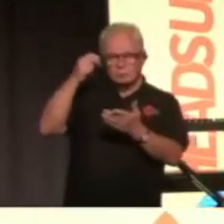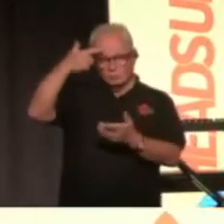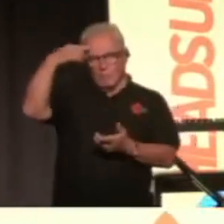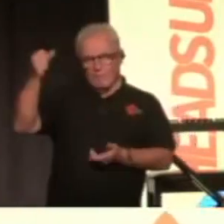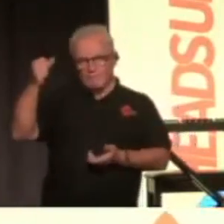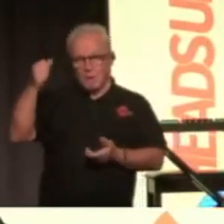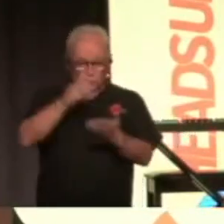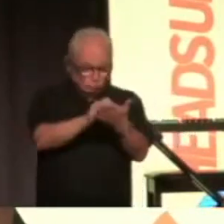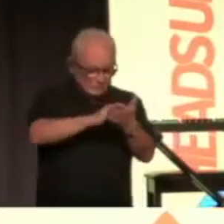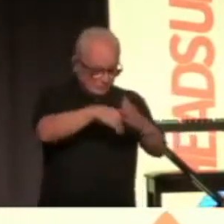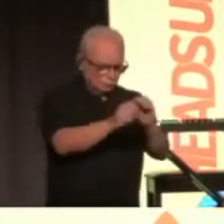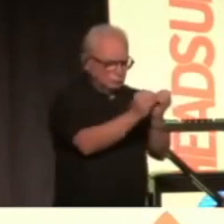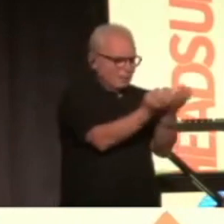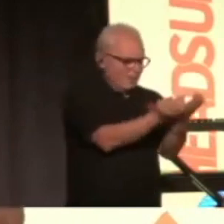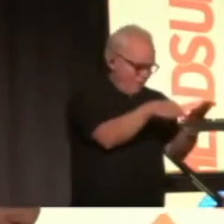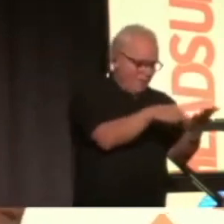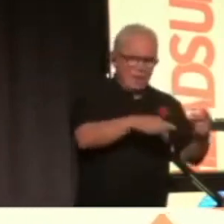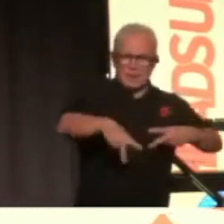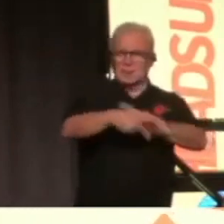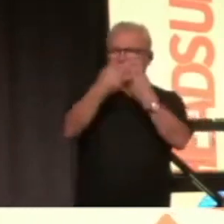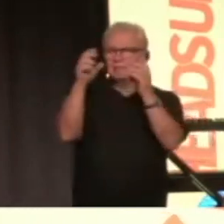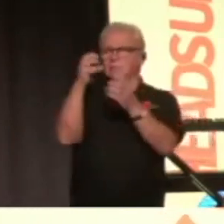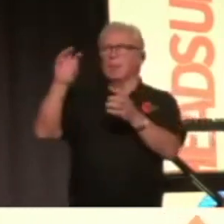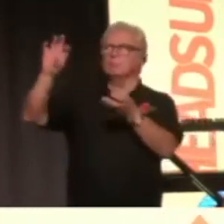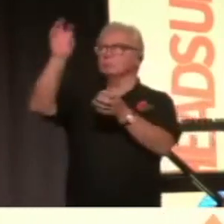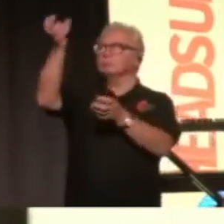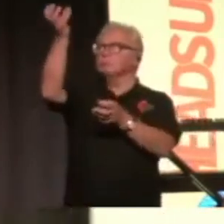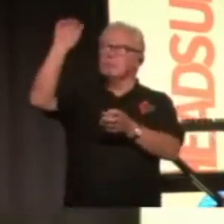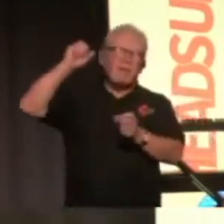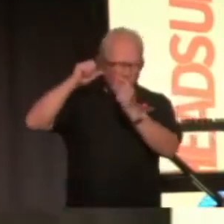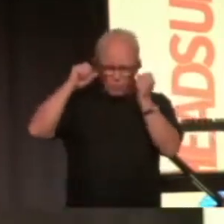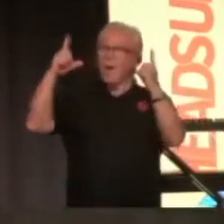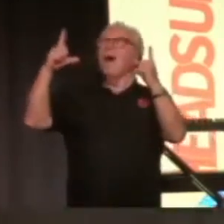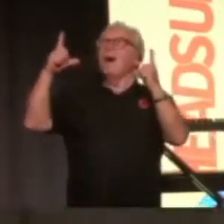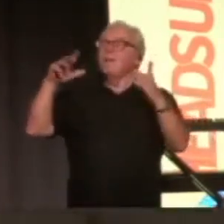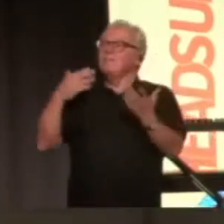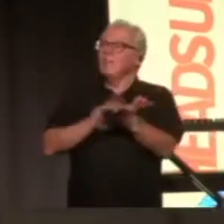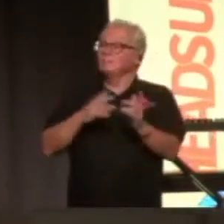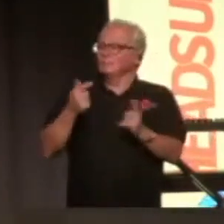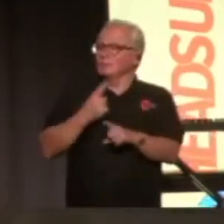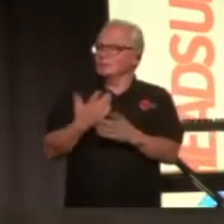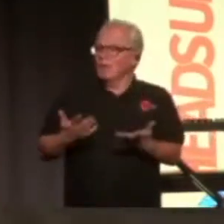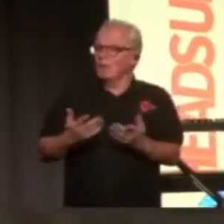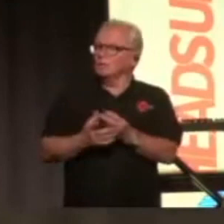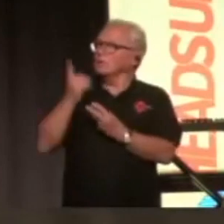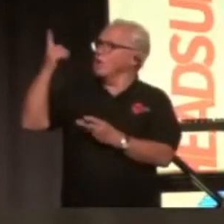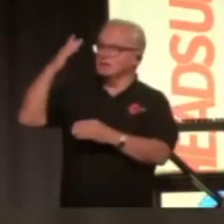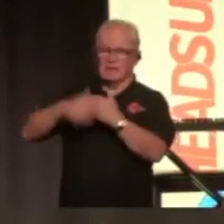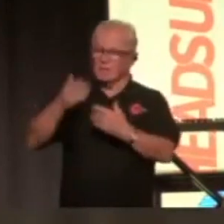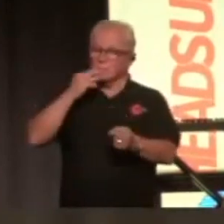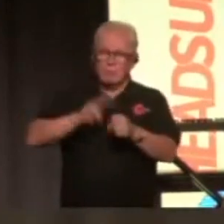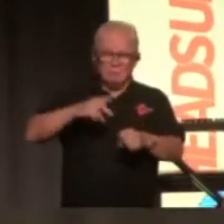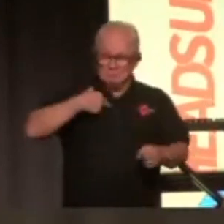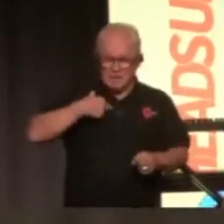Bible. Okay, that's a light bulb moment. Okay, I'm going to give you a light bulb moment right now. It says, God did not promise me, and he